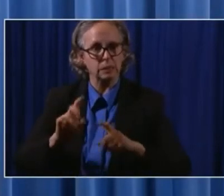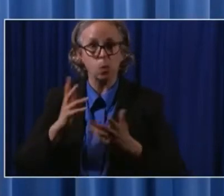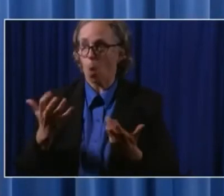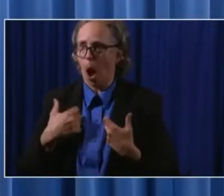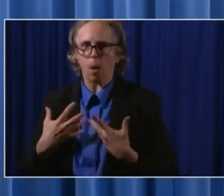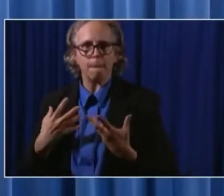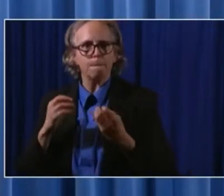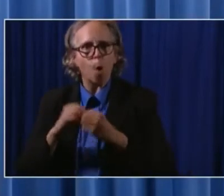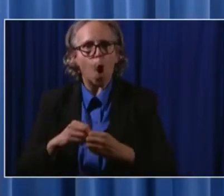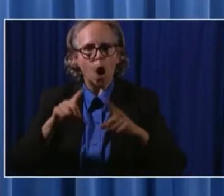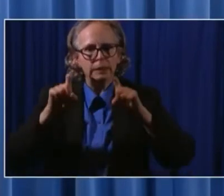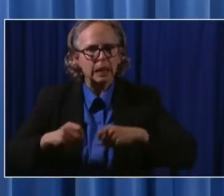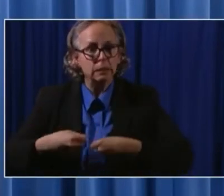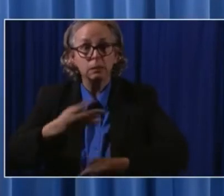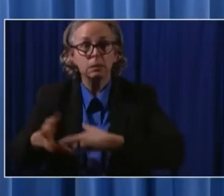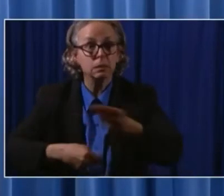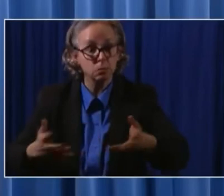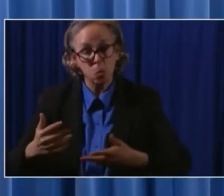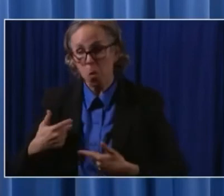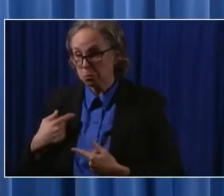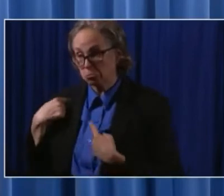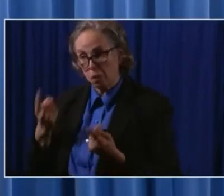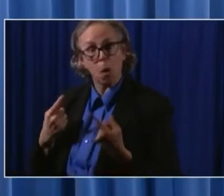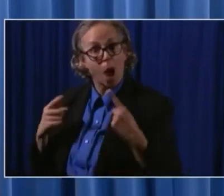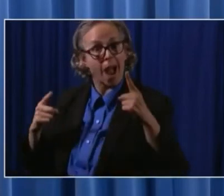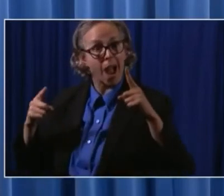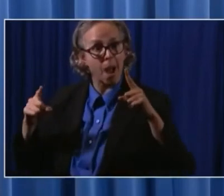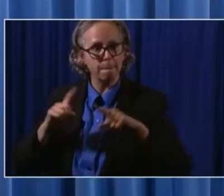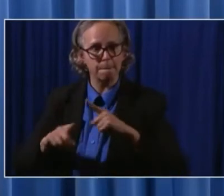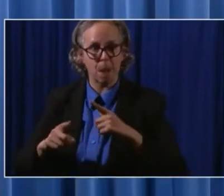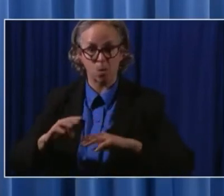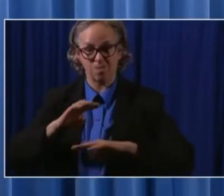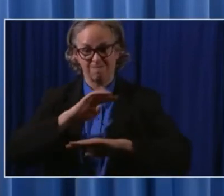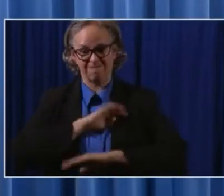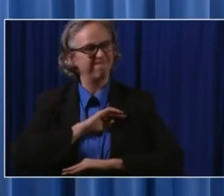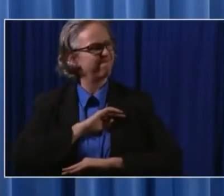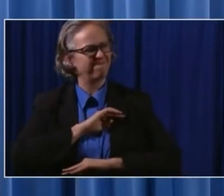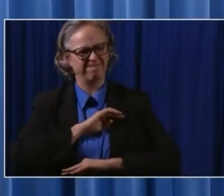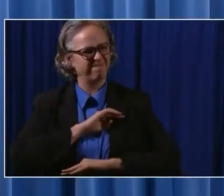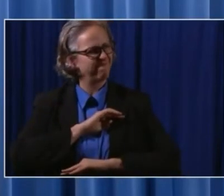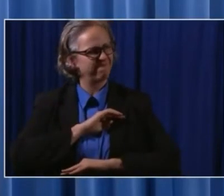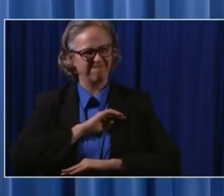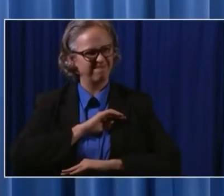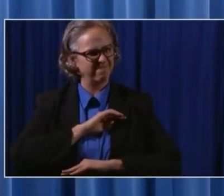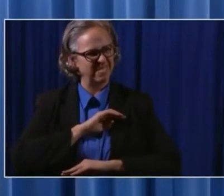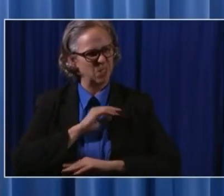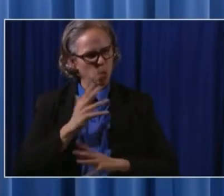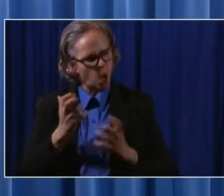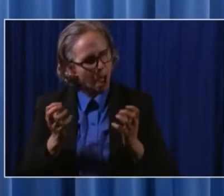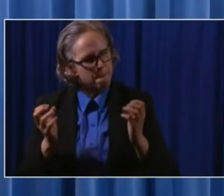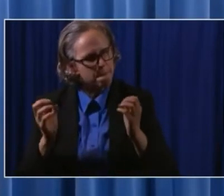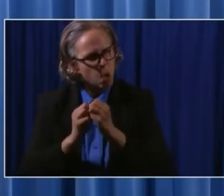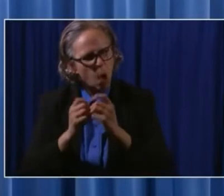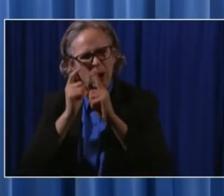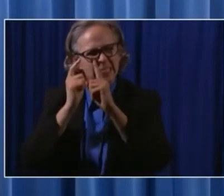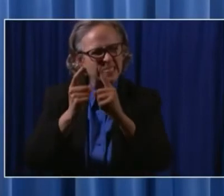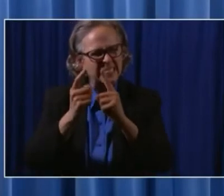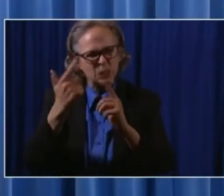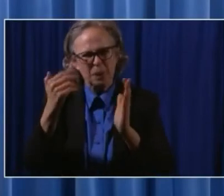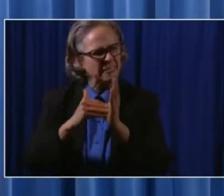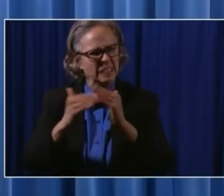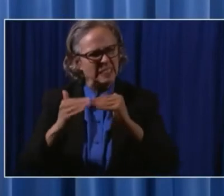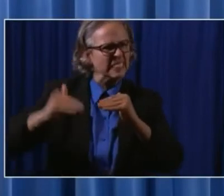ask me where should we be, where would I like to be today, I'd like to be a lot more testing than we have now. You